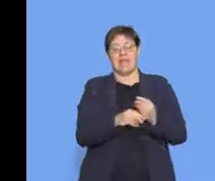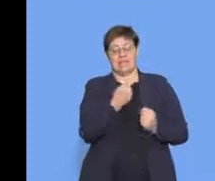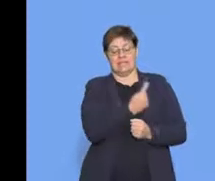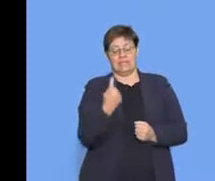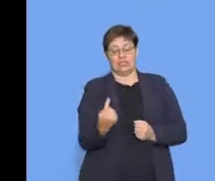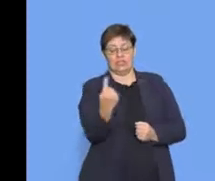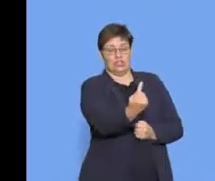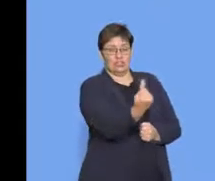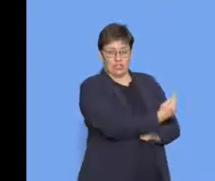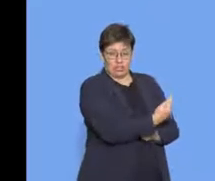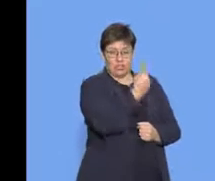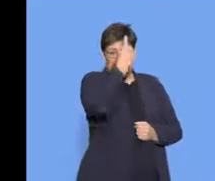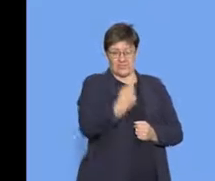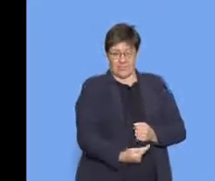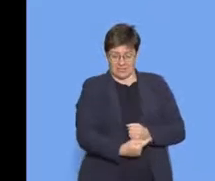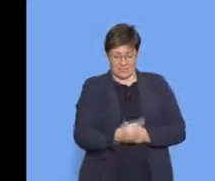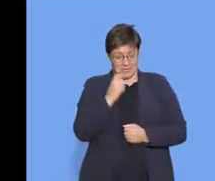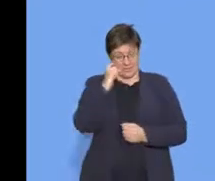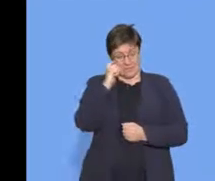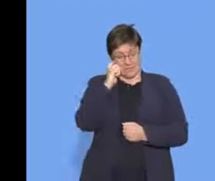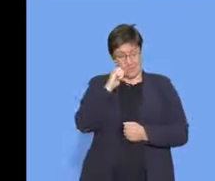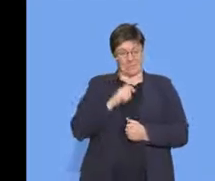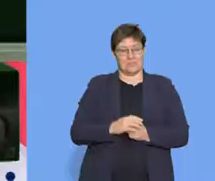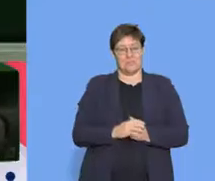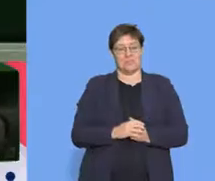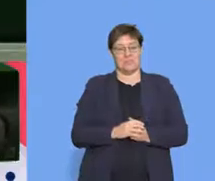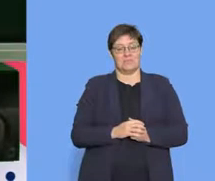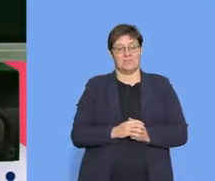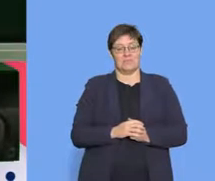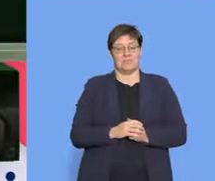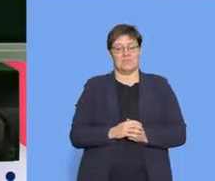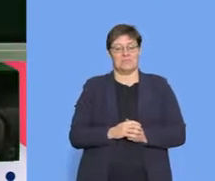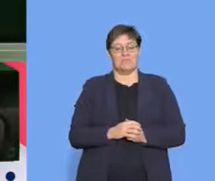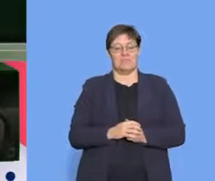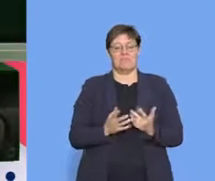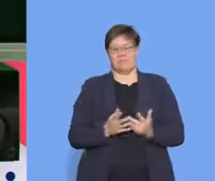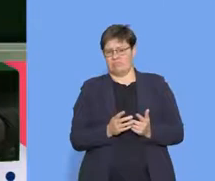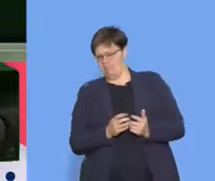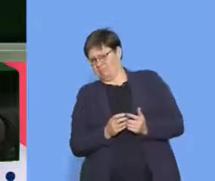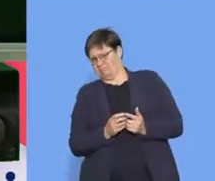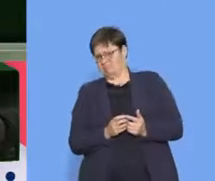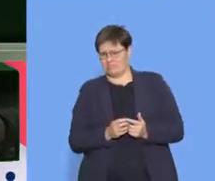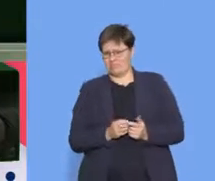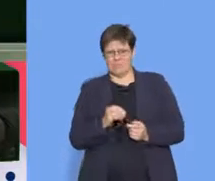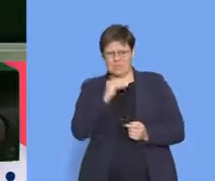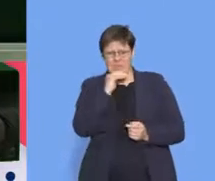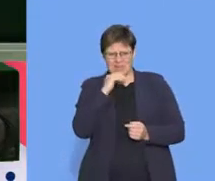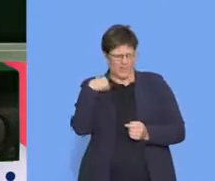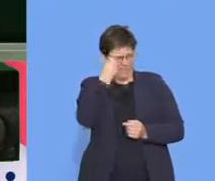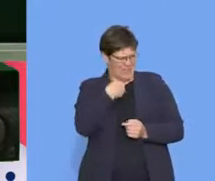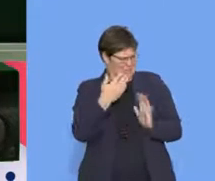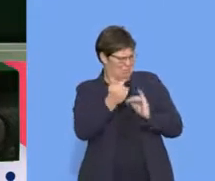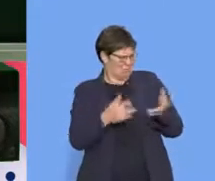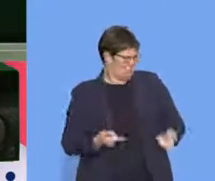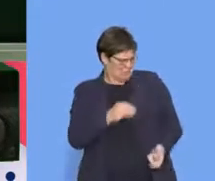of each of those faces together. Now, guys, you might be squinting a bit and saying, what do you mean a face